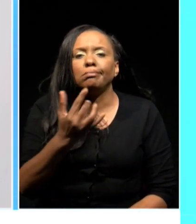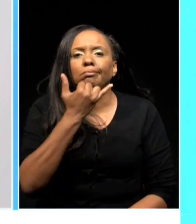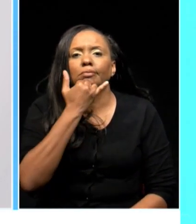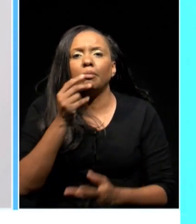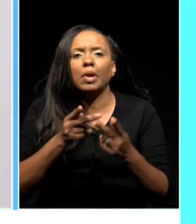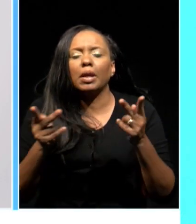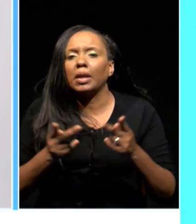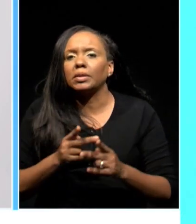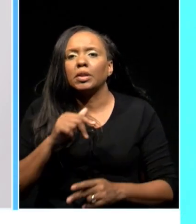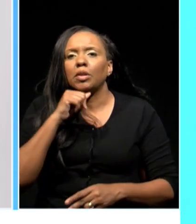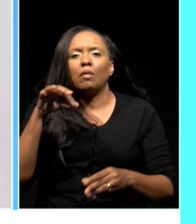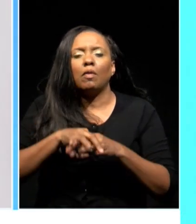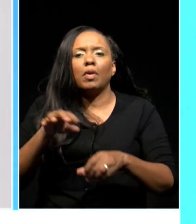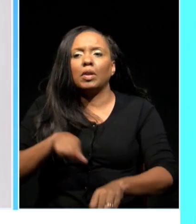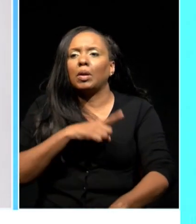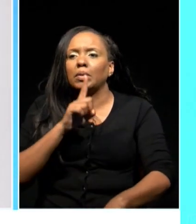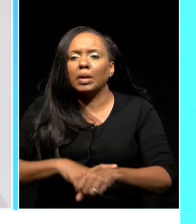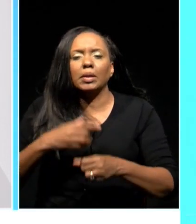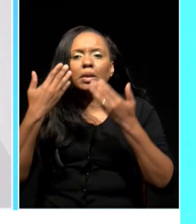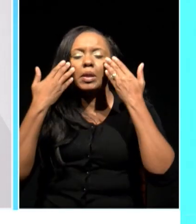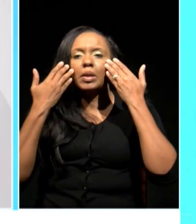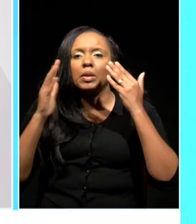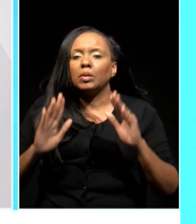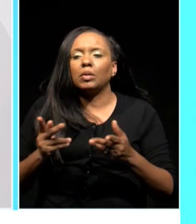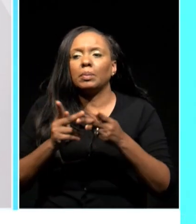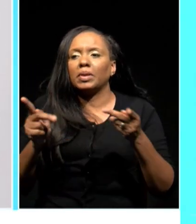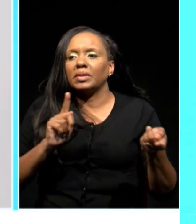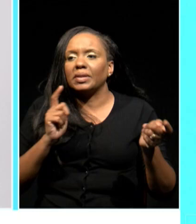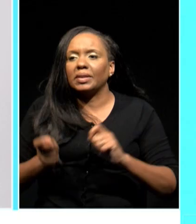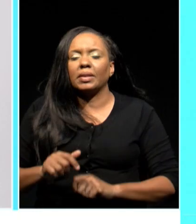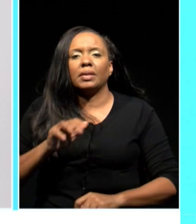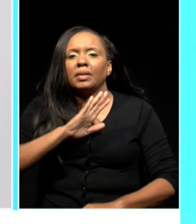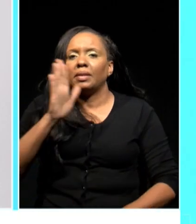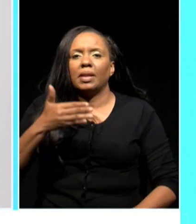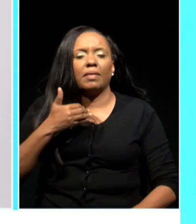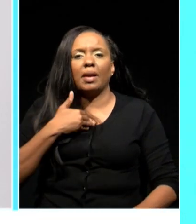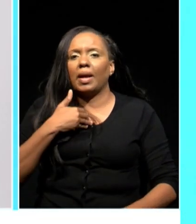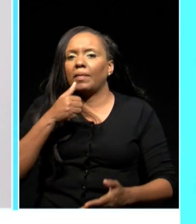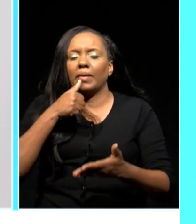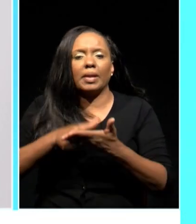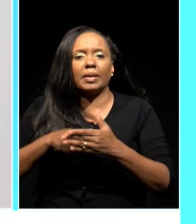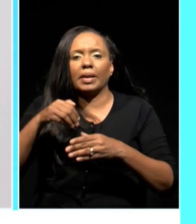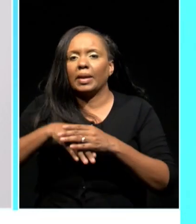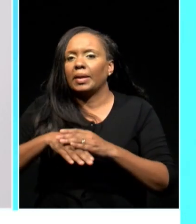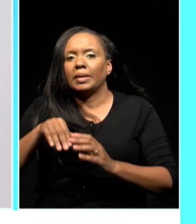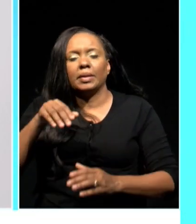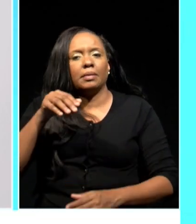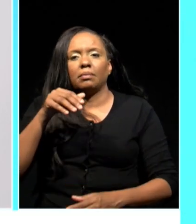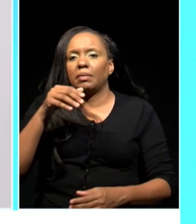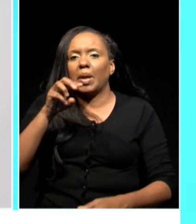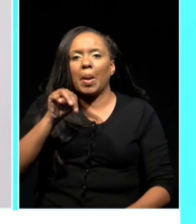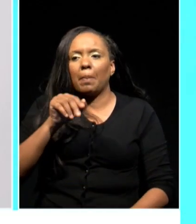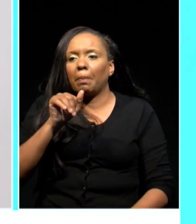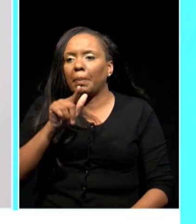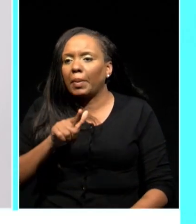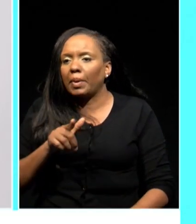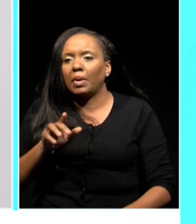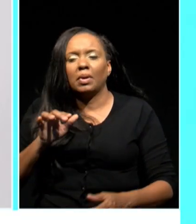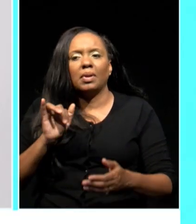didn't realize her polling place had changed, and she never got the slip in the mail. These types of situations just highlight our